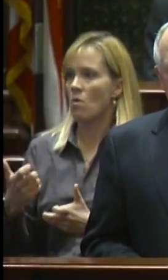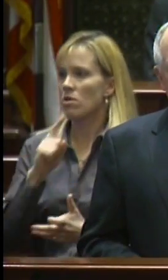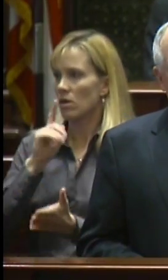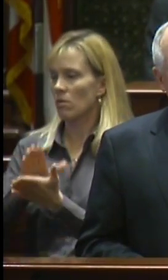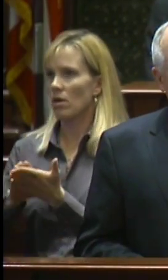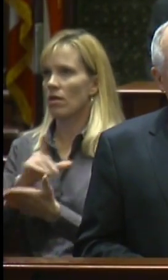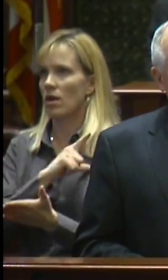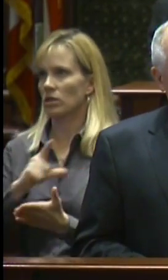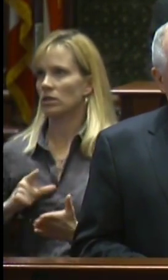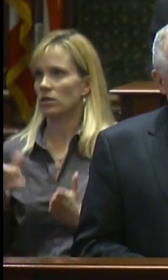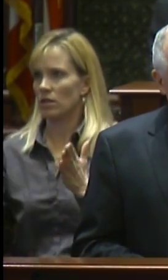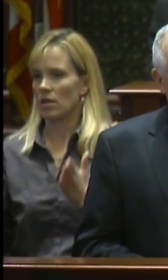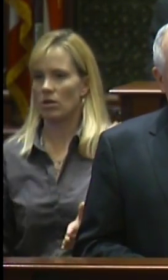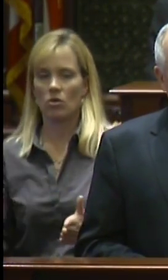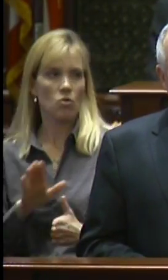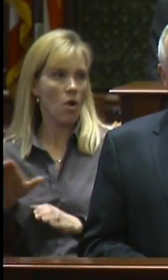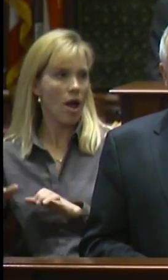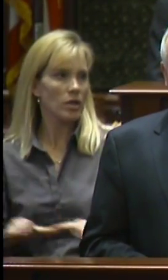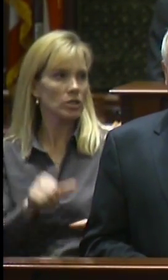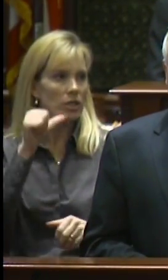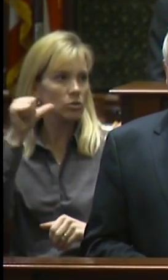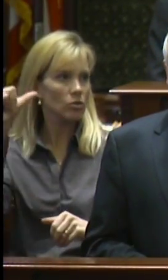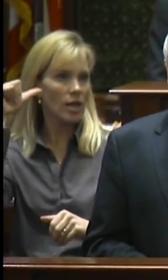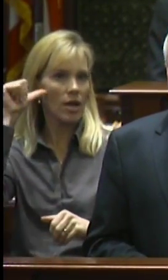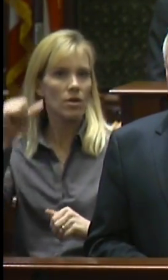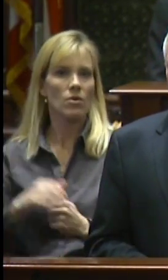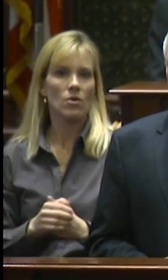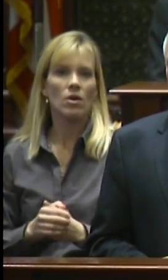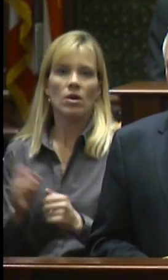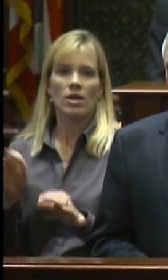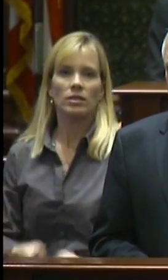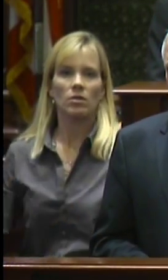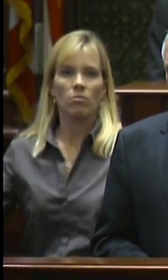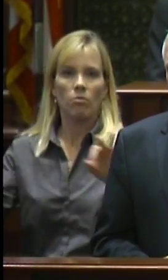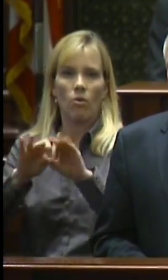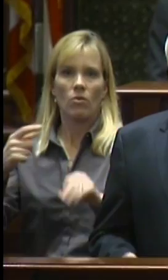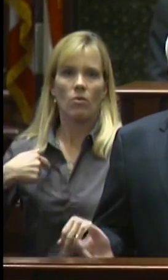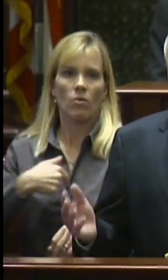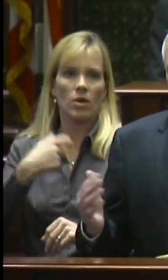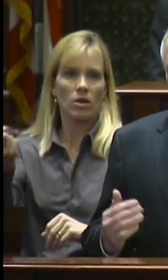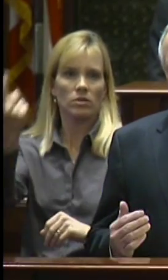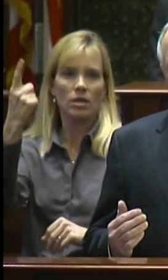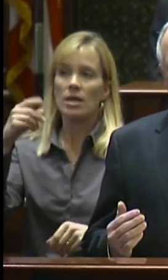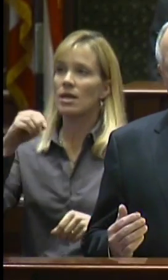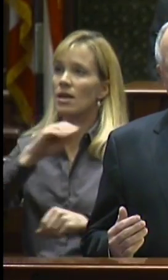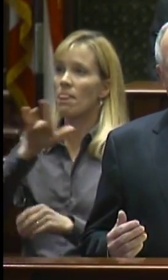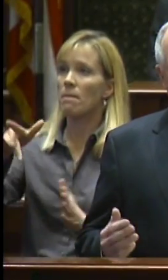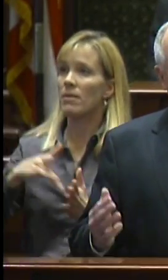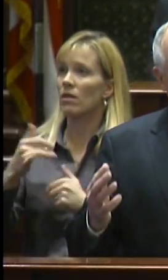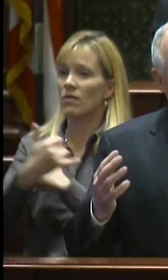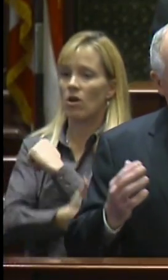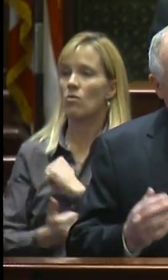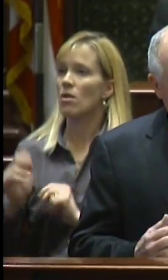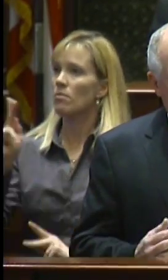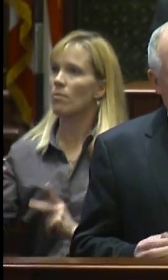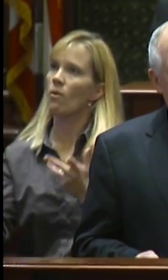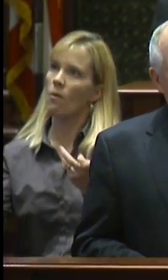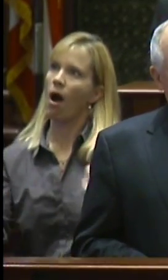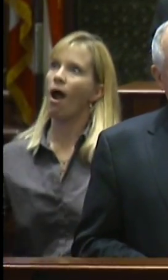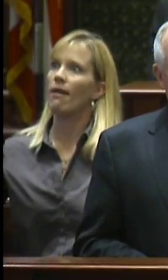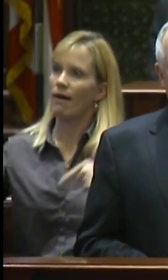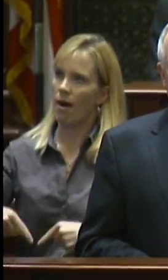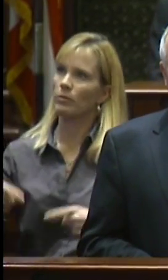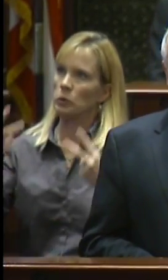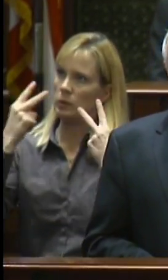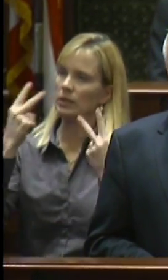commend the legislature for your action yesterday, it's important that we understand that in the middle of the country where people want to come